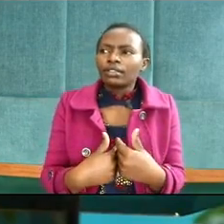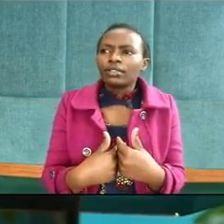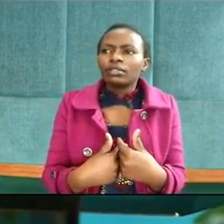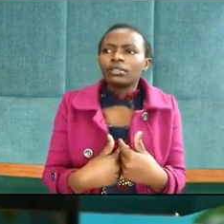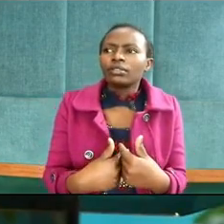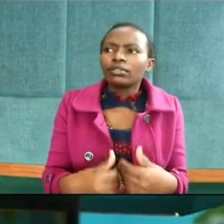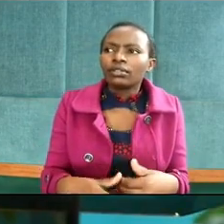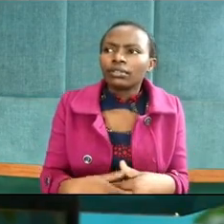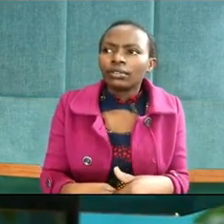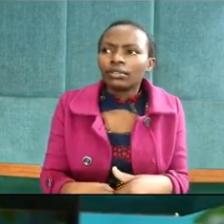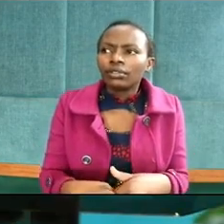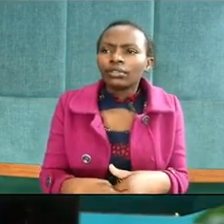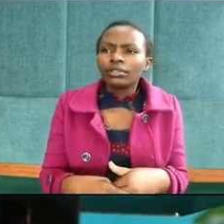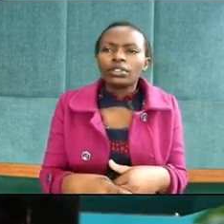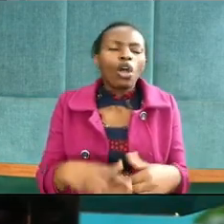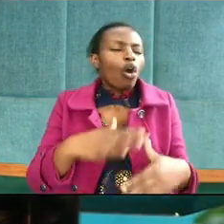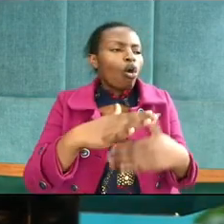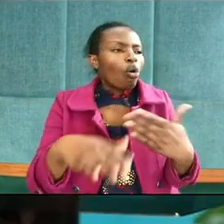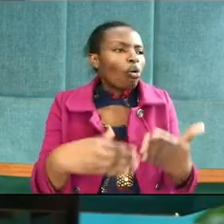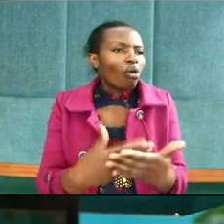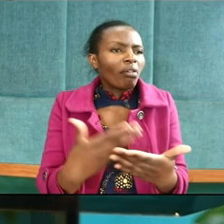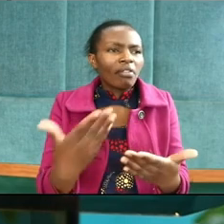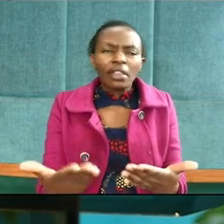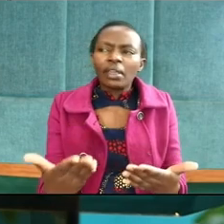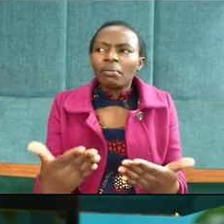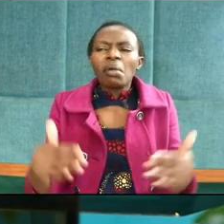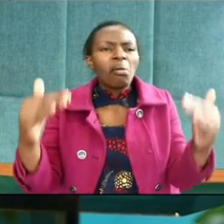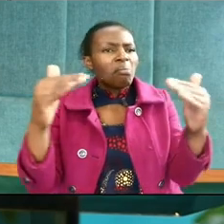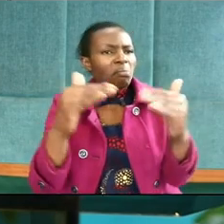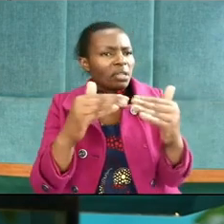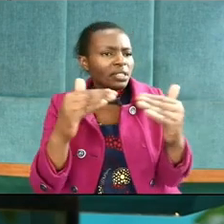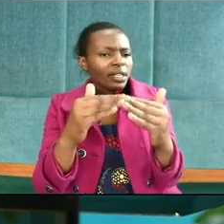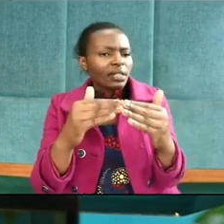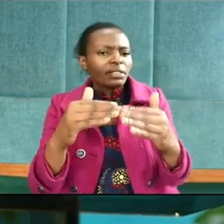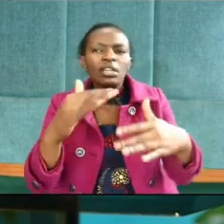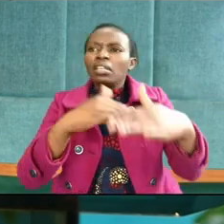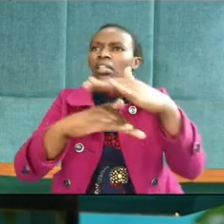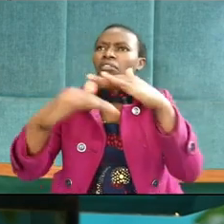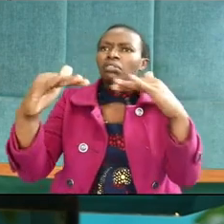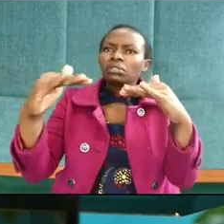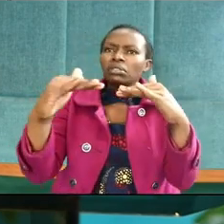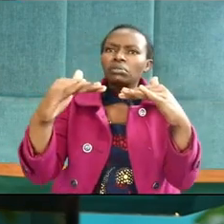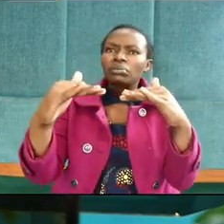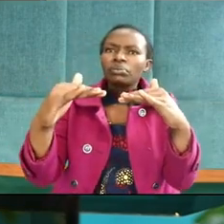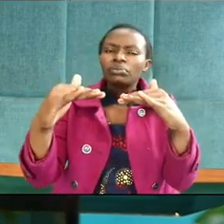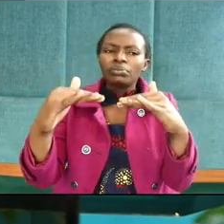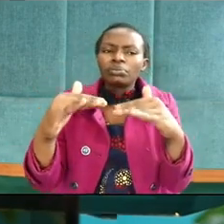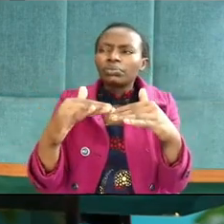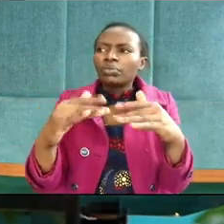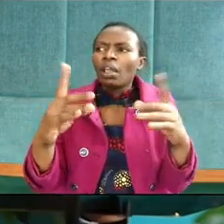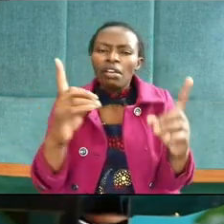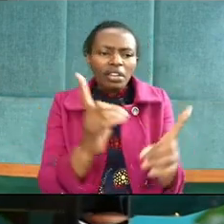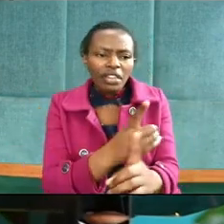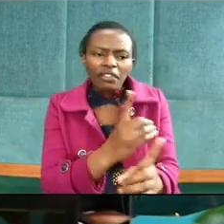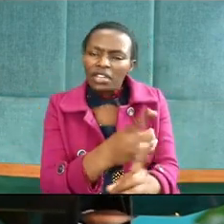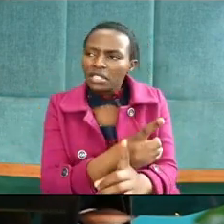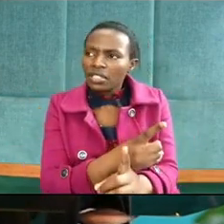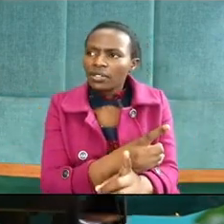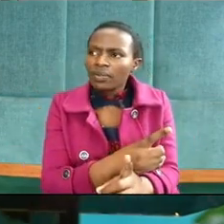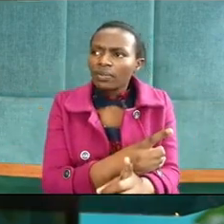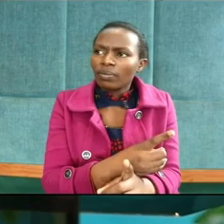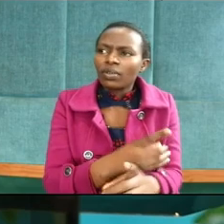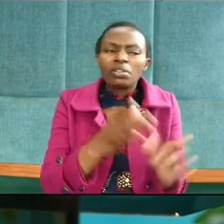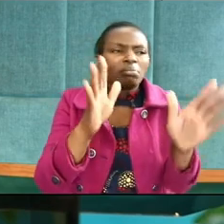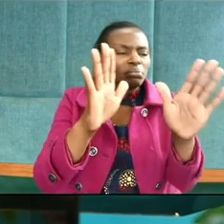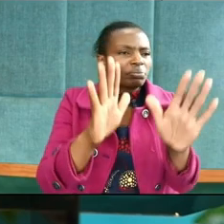between the levels of needs, the migration of people, but importantly also